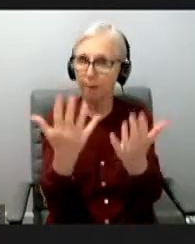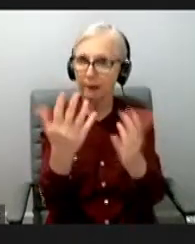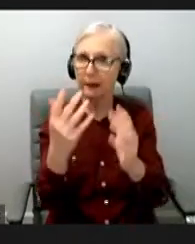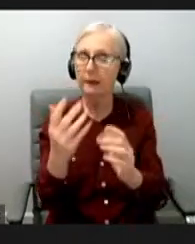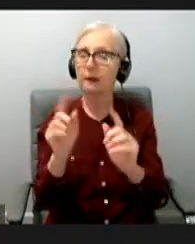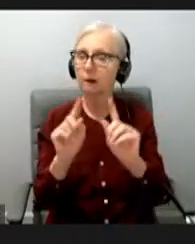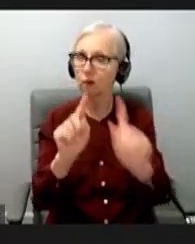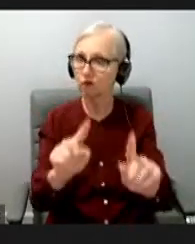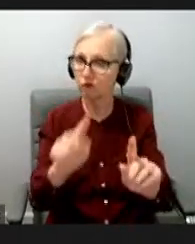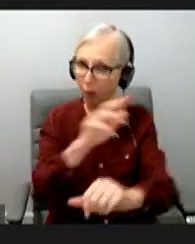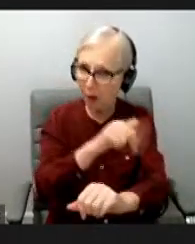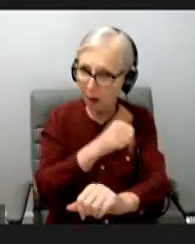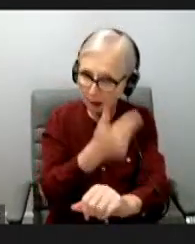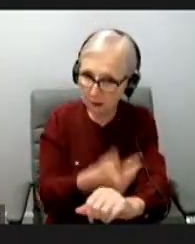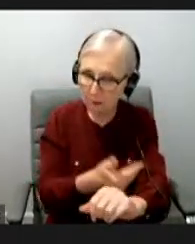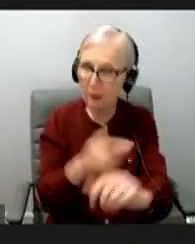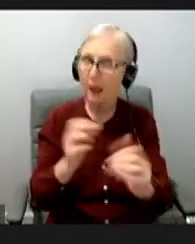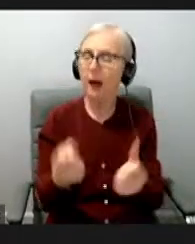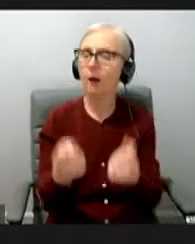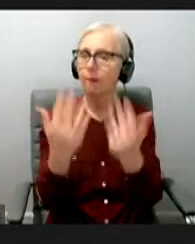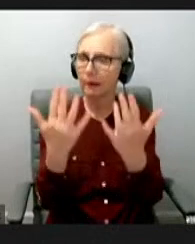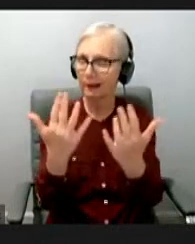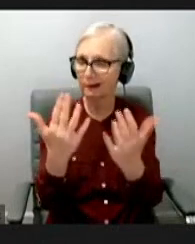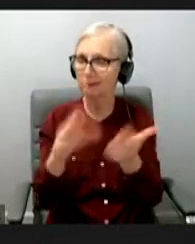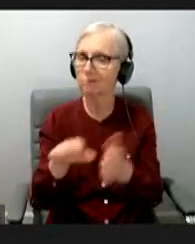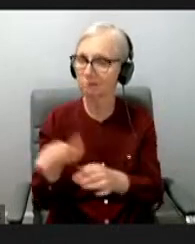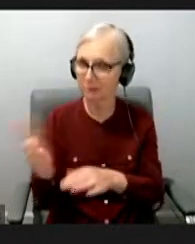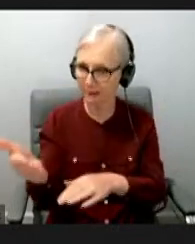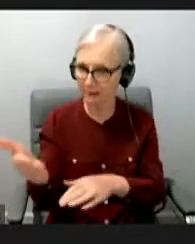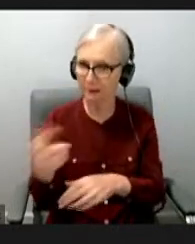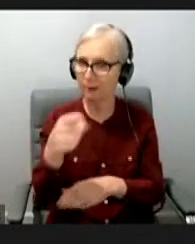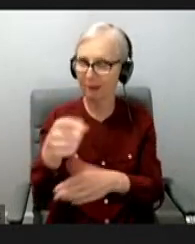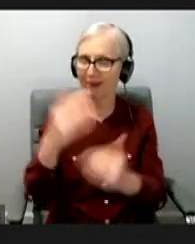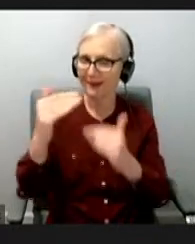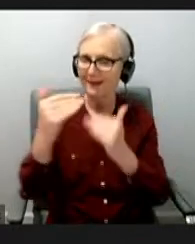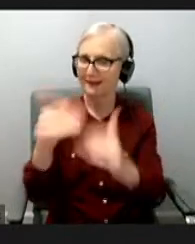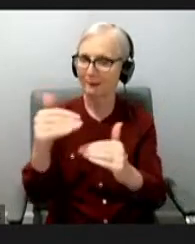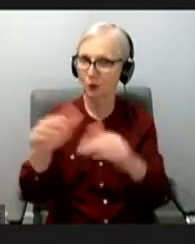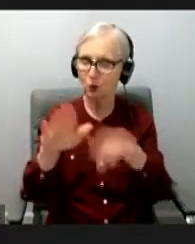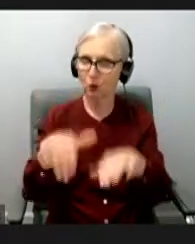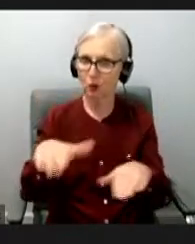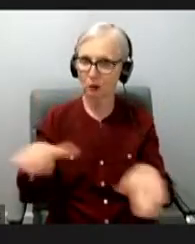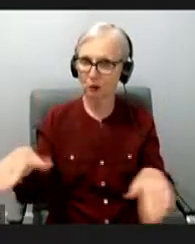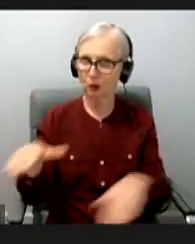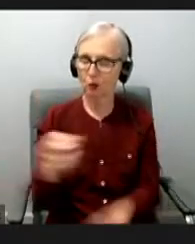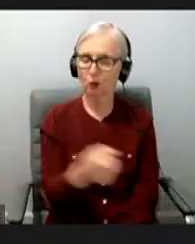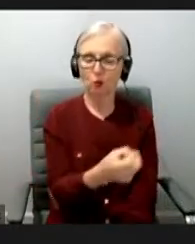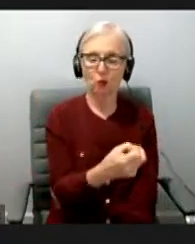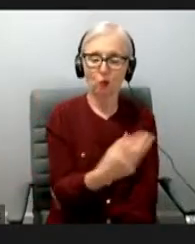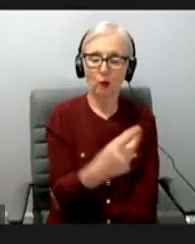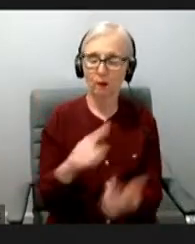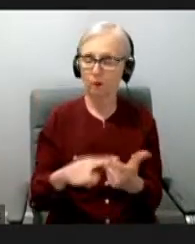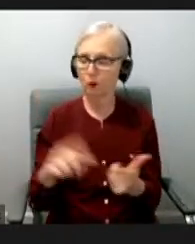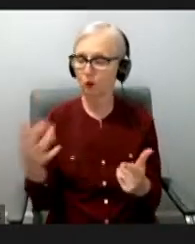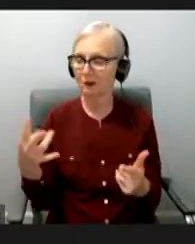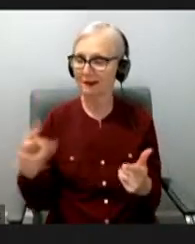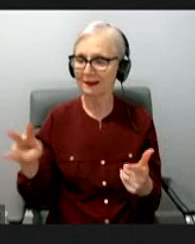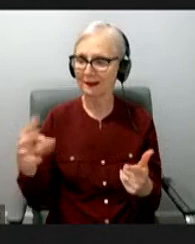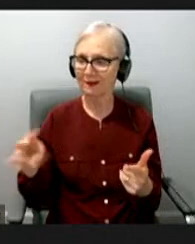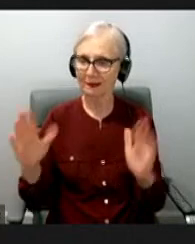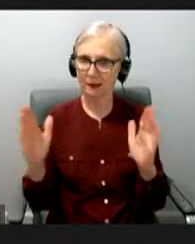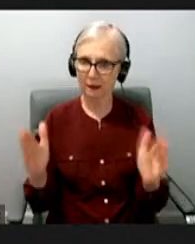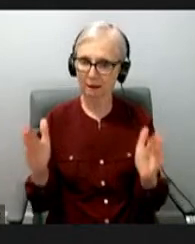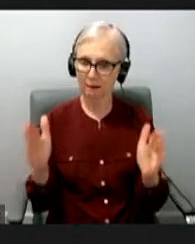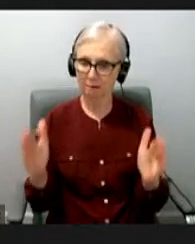mortality rates. But this particular figure is limited to children that were vaccinated. So children 12 to 17 years of age, again, that's the population